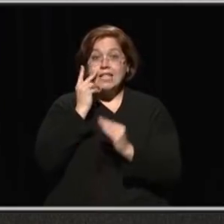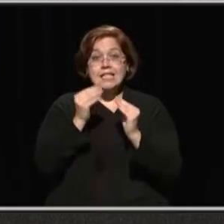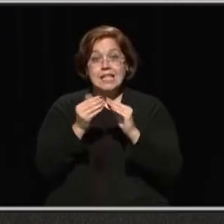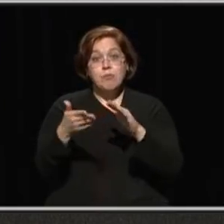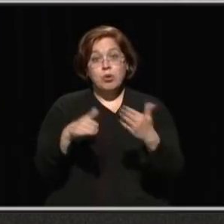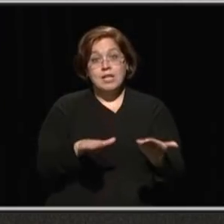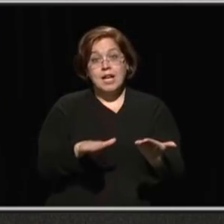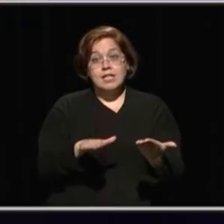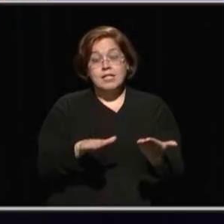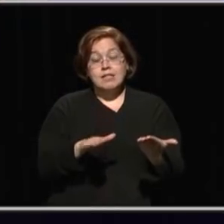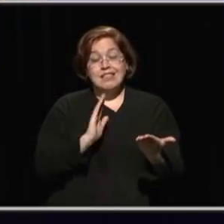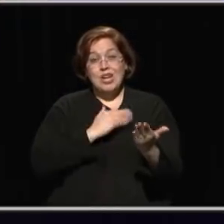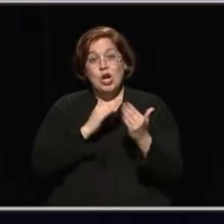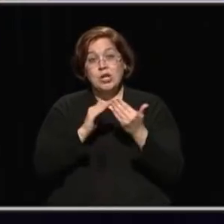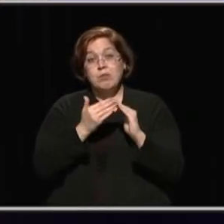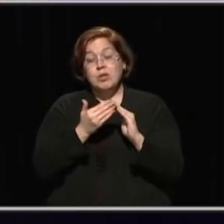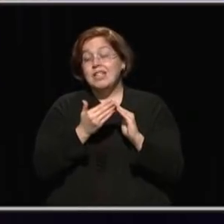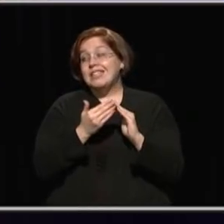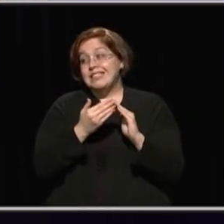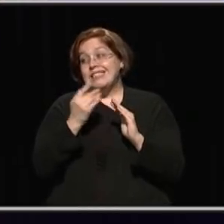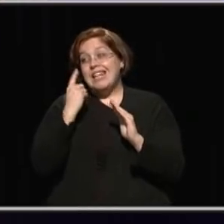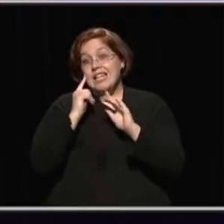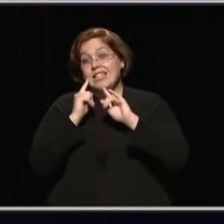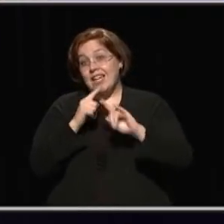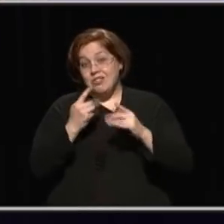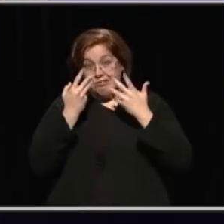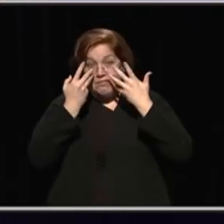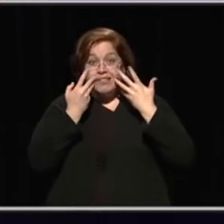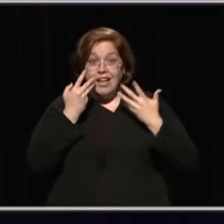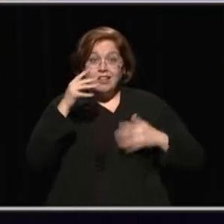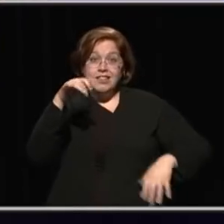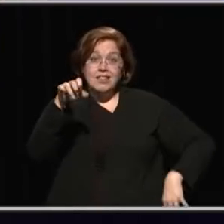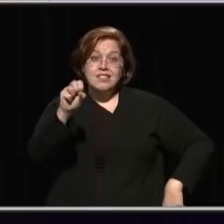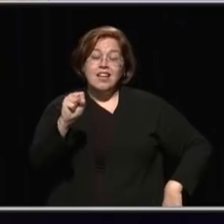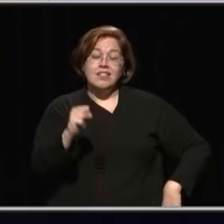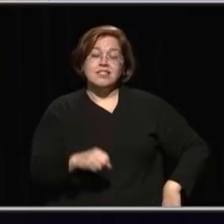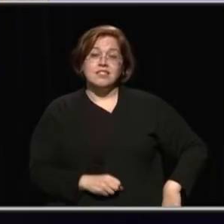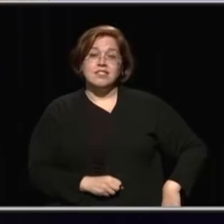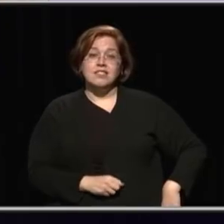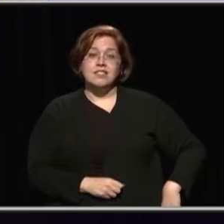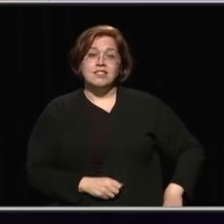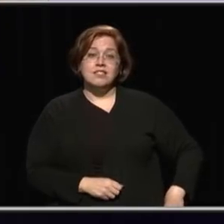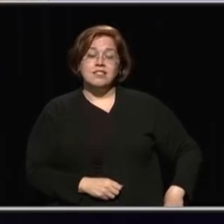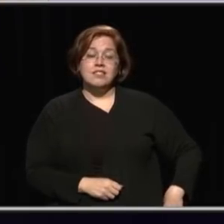deaths in our community? I think the answer is unfortunately yes. I mean, the severity of